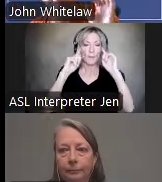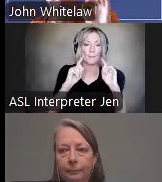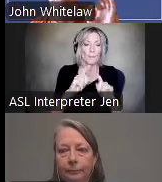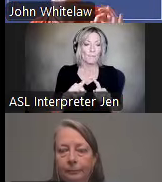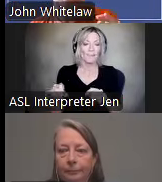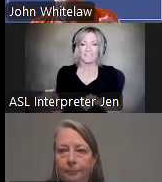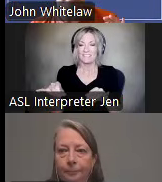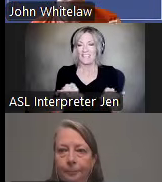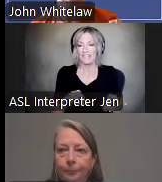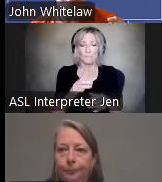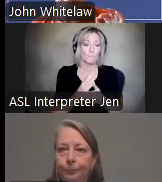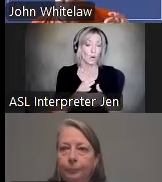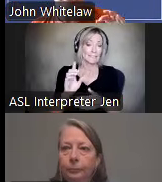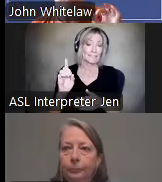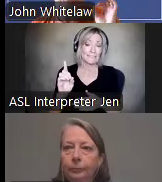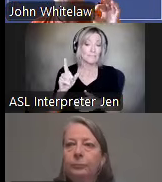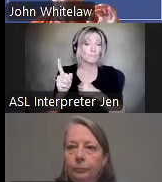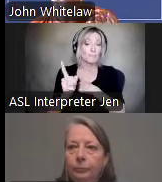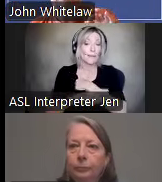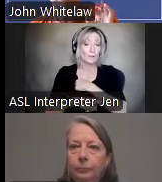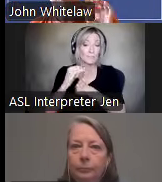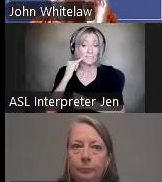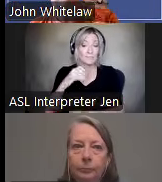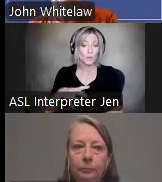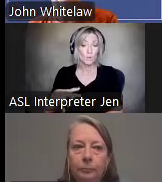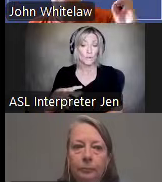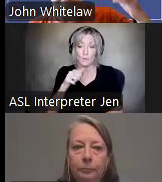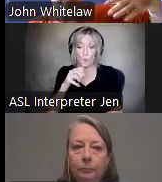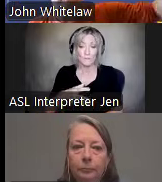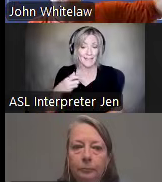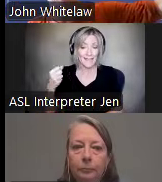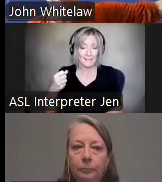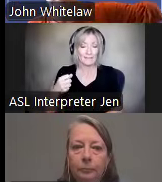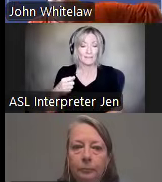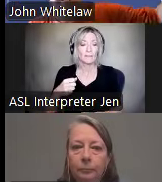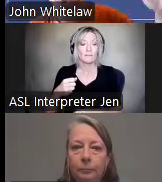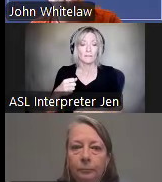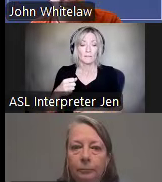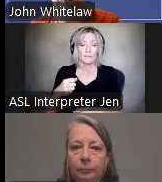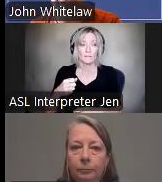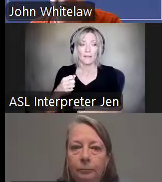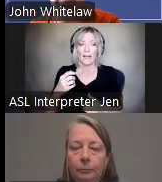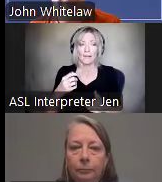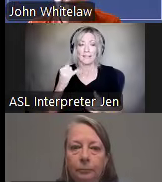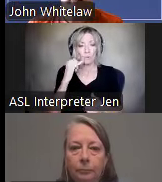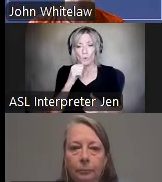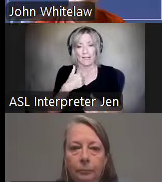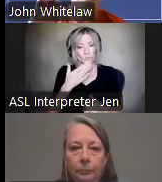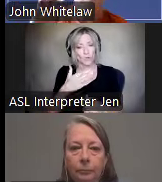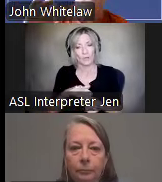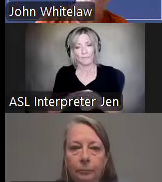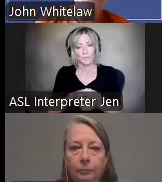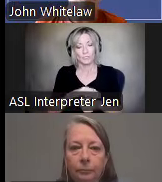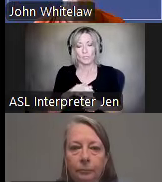Part B, there are Part D penalties if you don't take it, if you don't, which really affect you if you didn't have creditable coverage. I cannot stress enough, because of